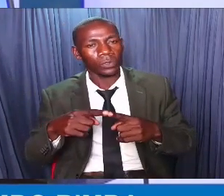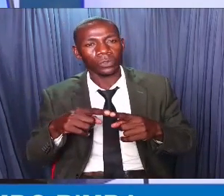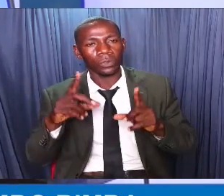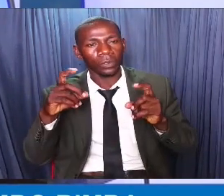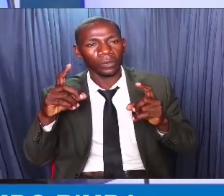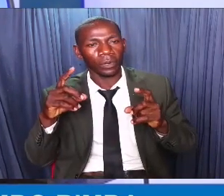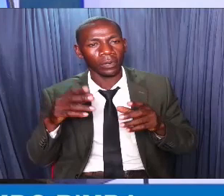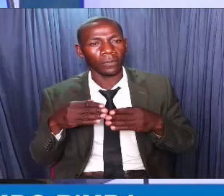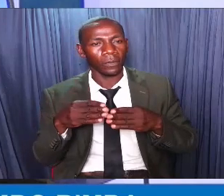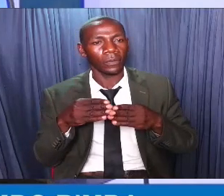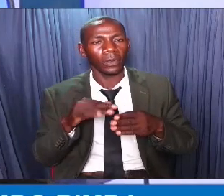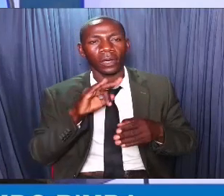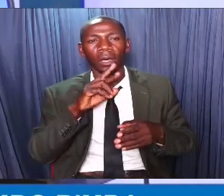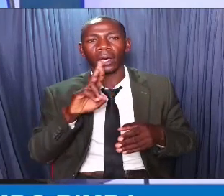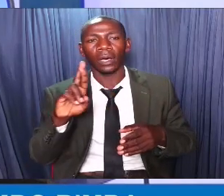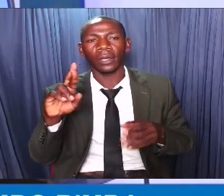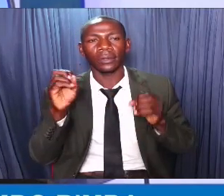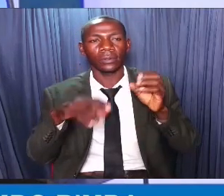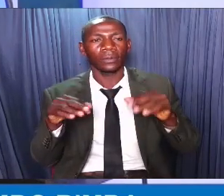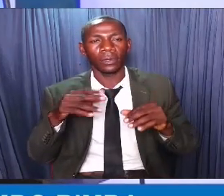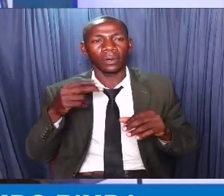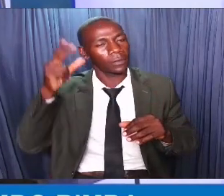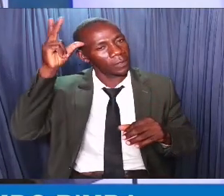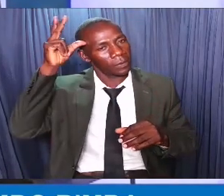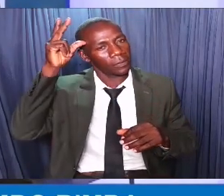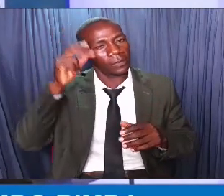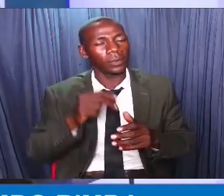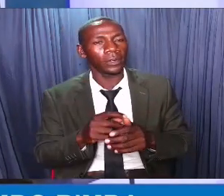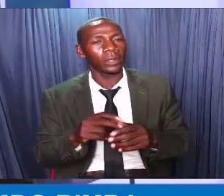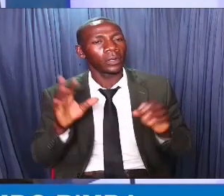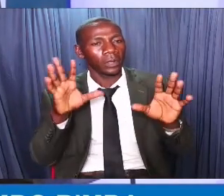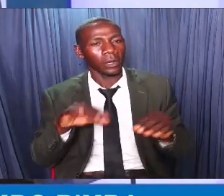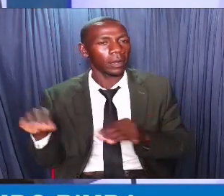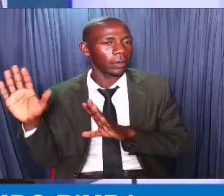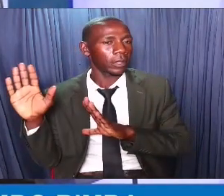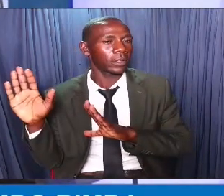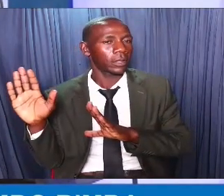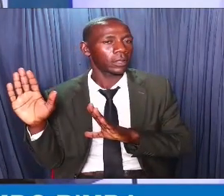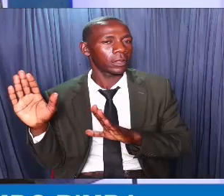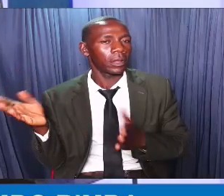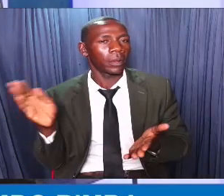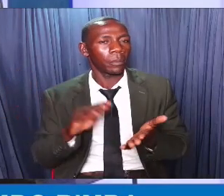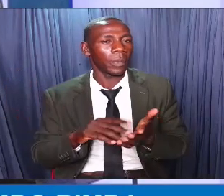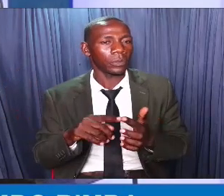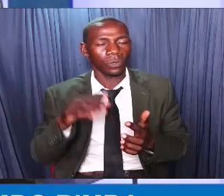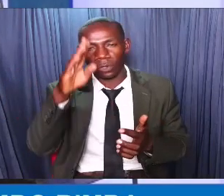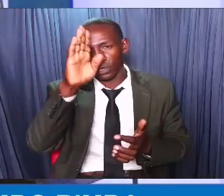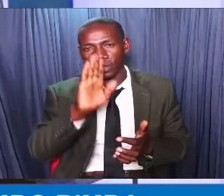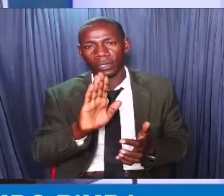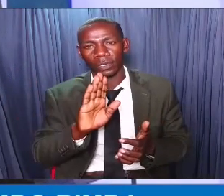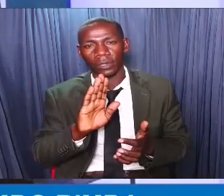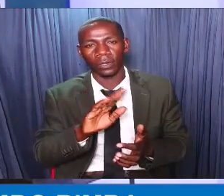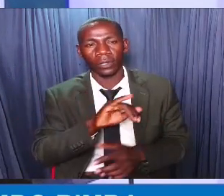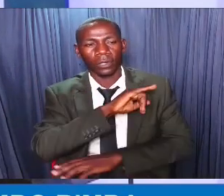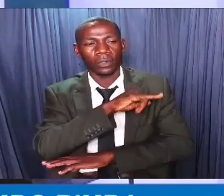umekuwa jala shetani. Whenever you go to adultery you become a compost pit for the devil. Kimbieni. Flee away. Rudieni Mungu. Return unto God.